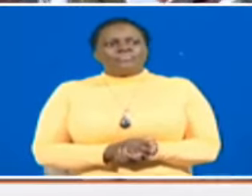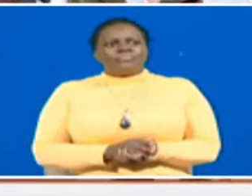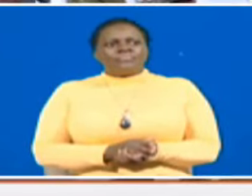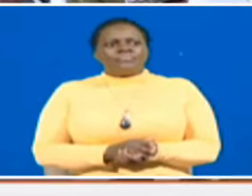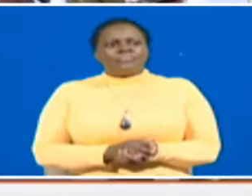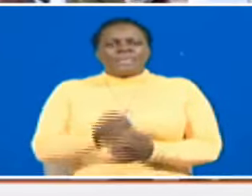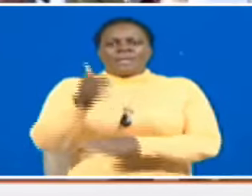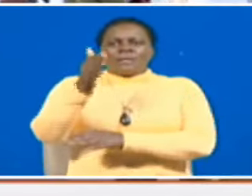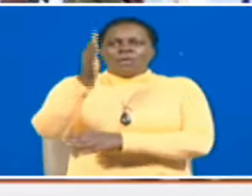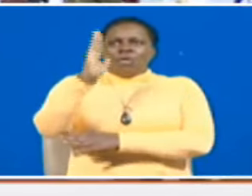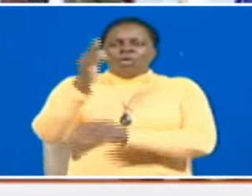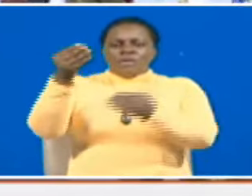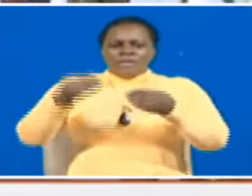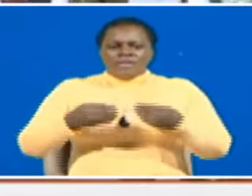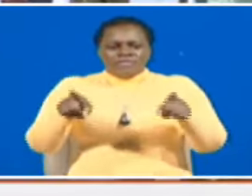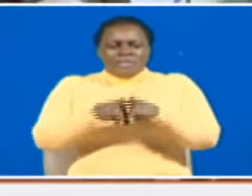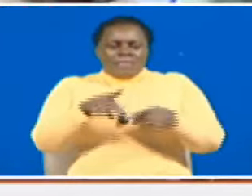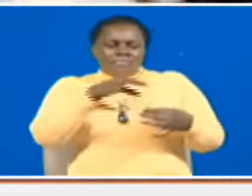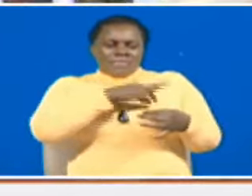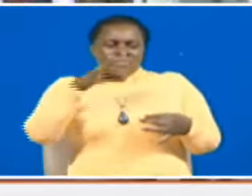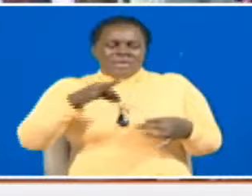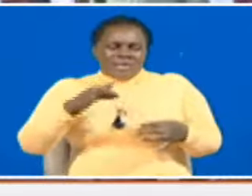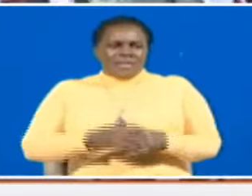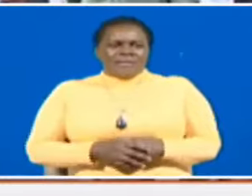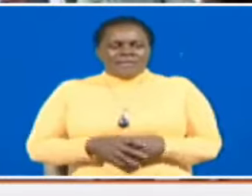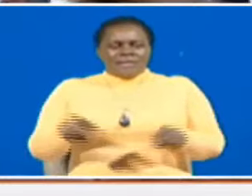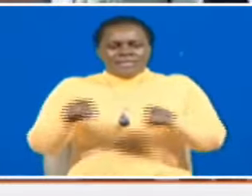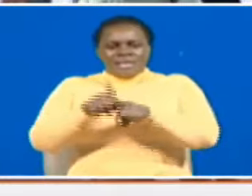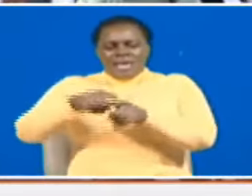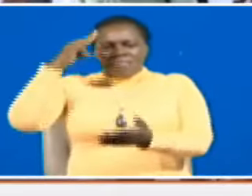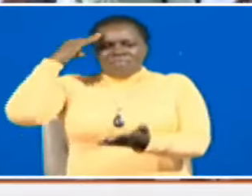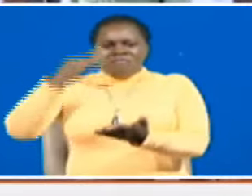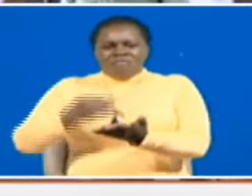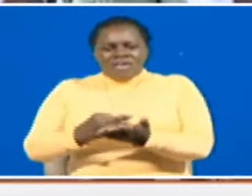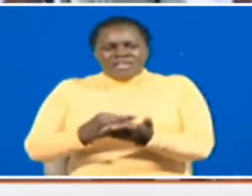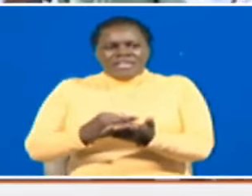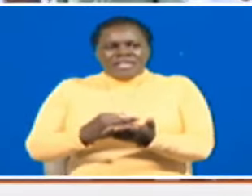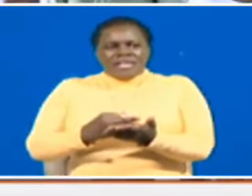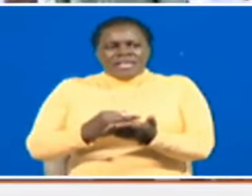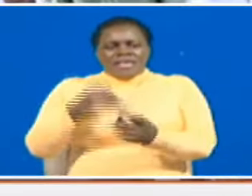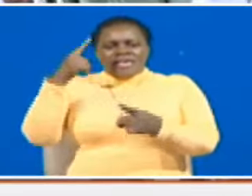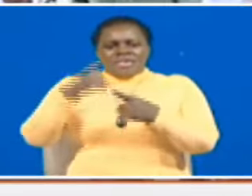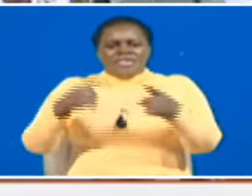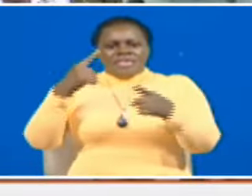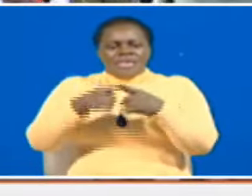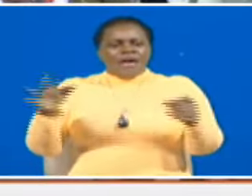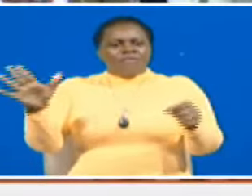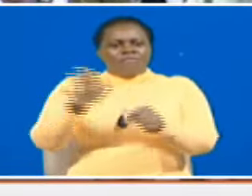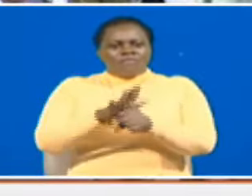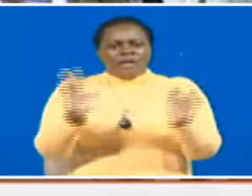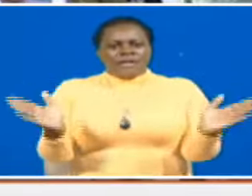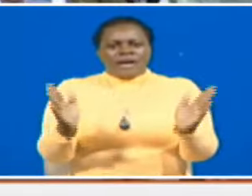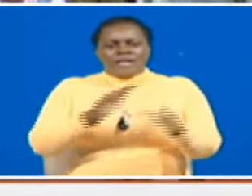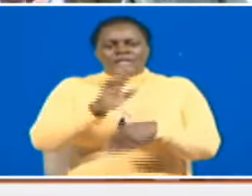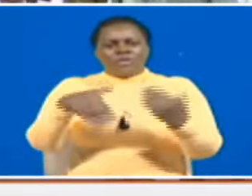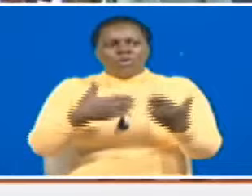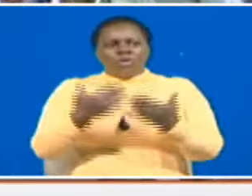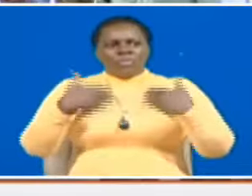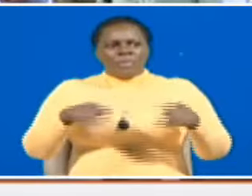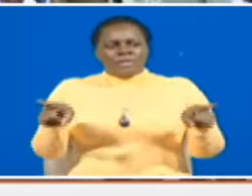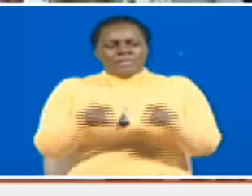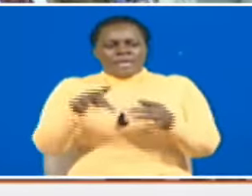us the same spirit and faith in terms of doing the rest of the year, and I encourage all Muslims to continue the